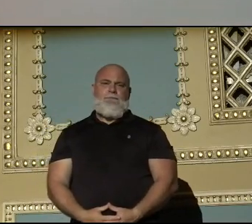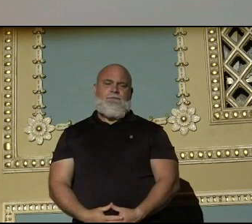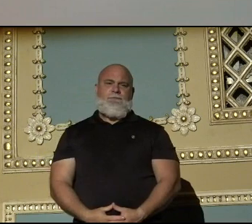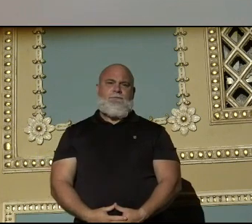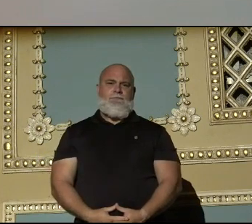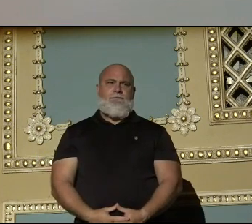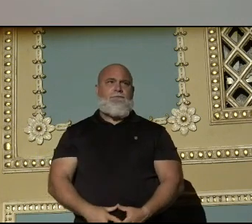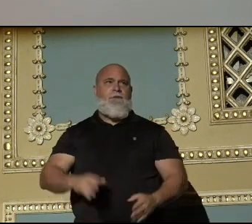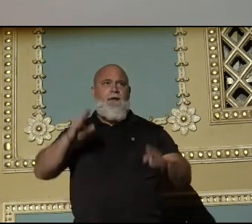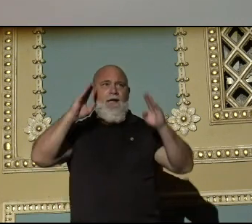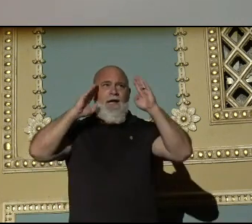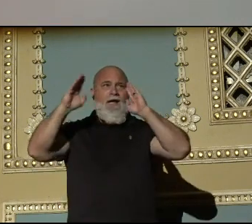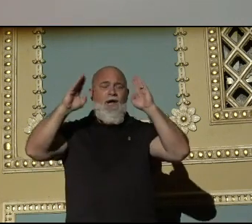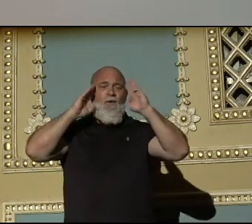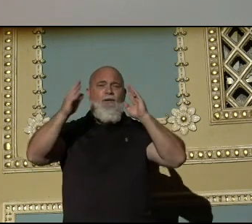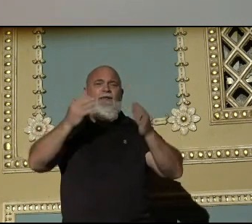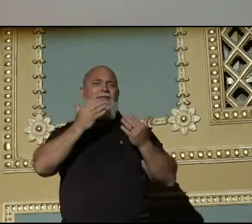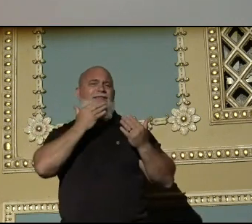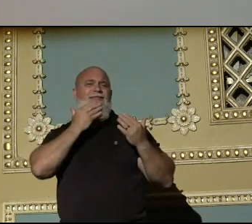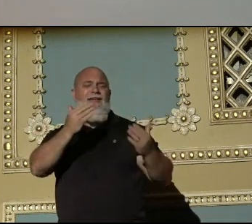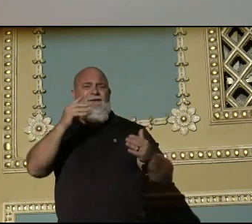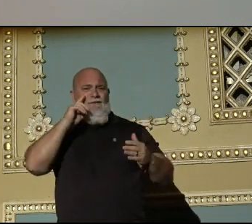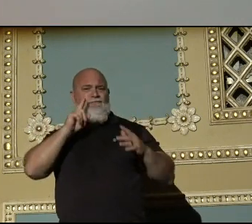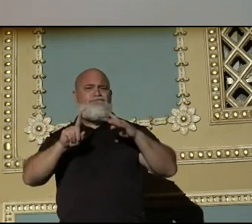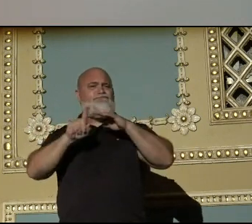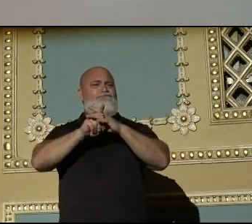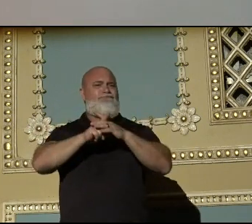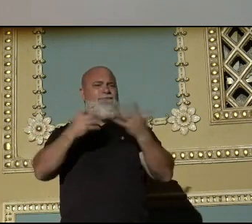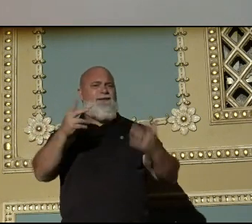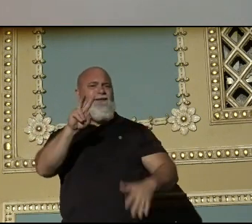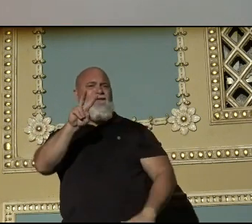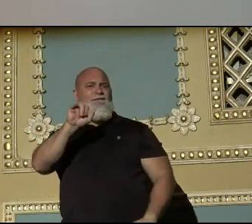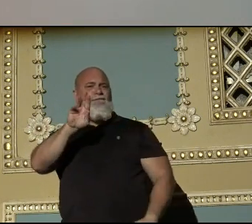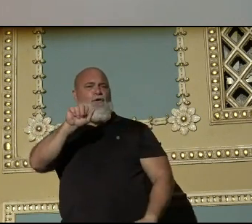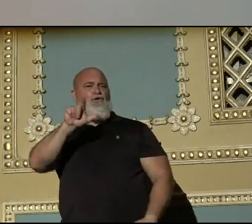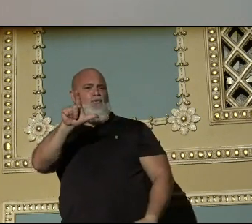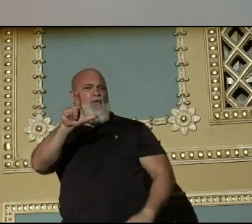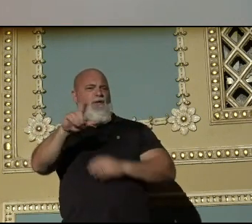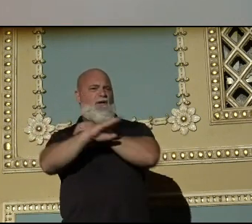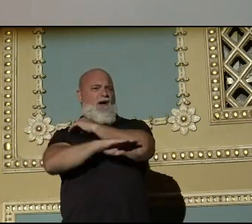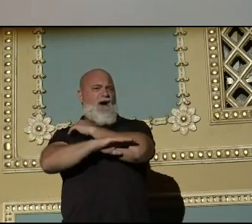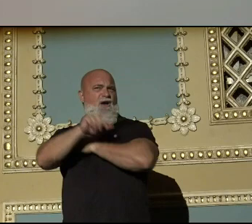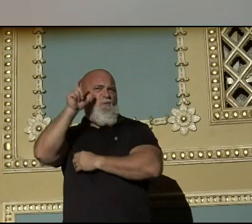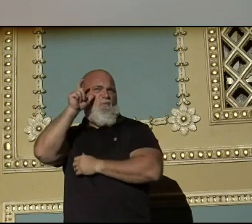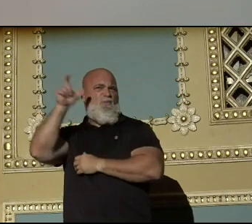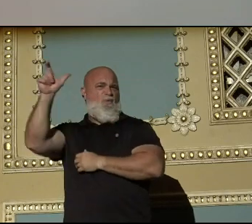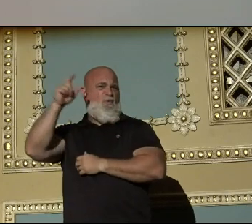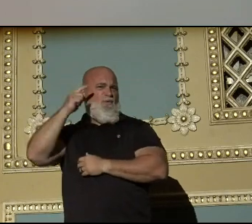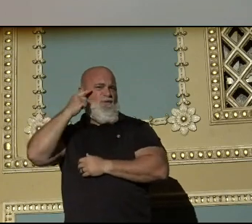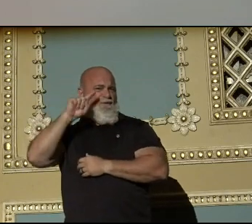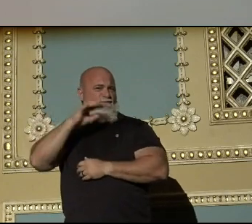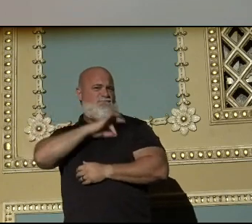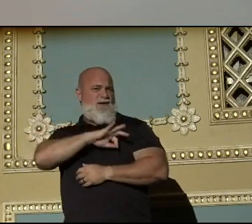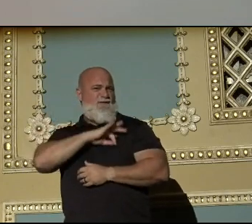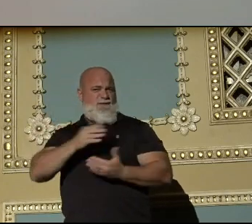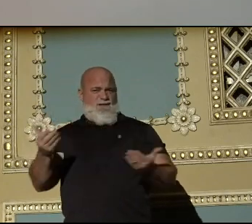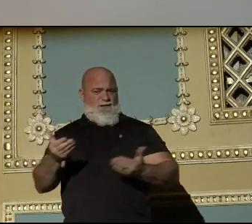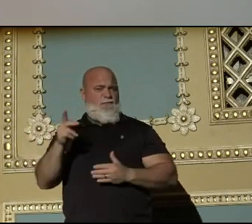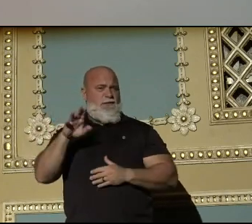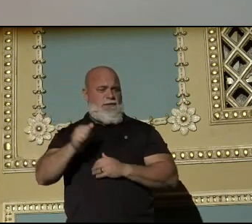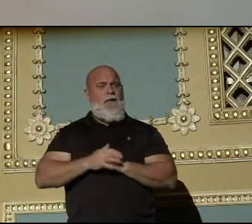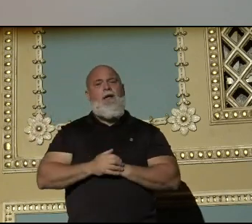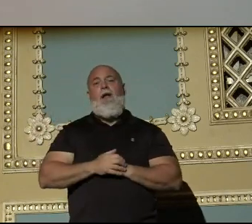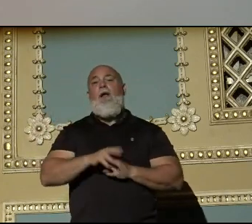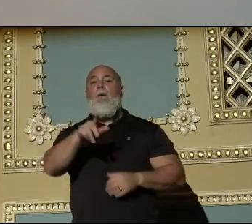Hello, and thank you for attending the virtual Autumn Moon to benefit the Paramount Center for the Arts. The